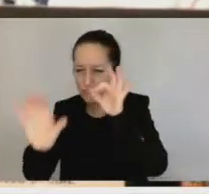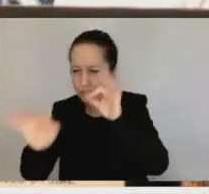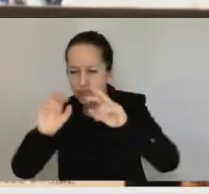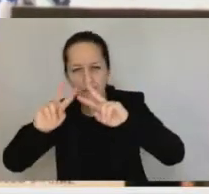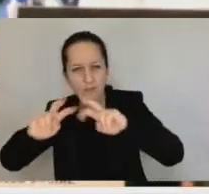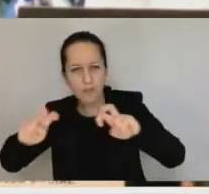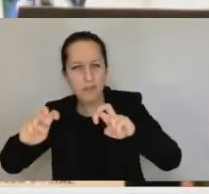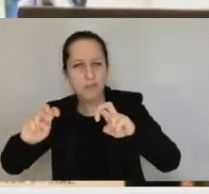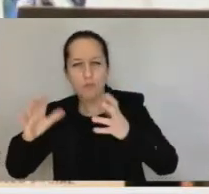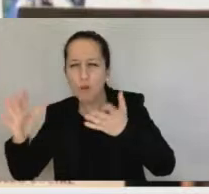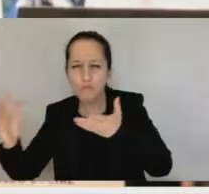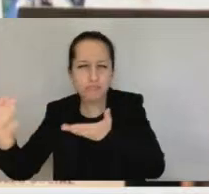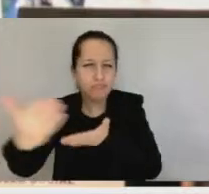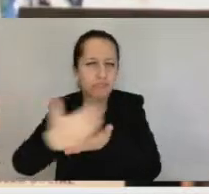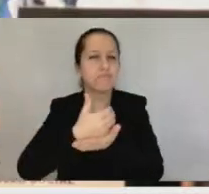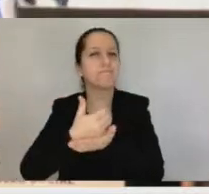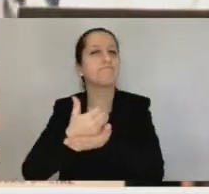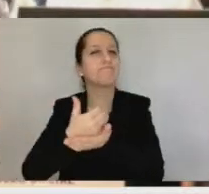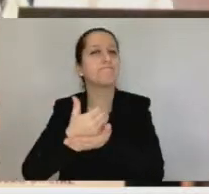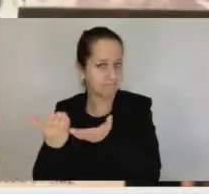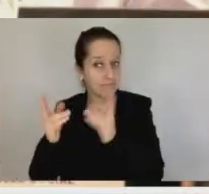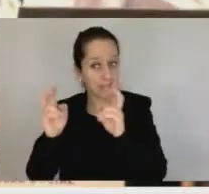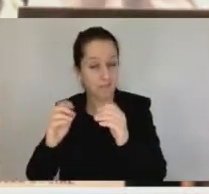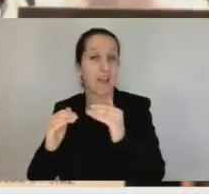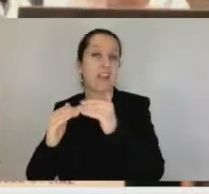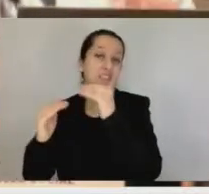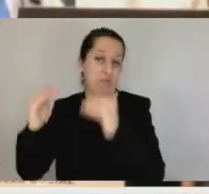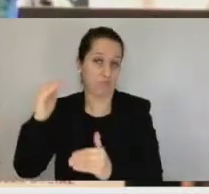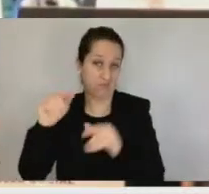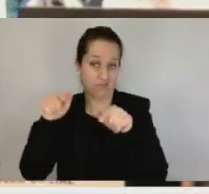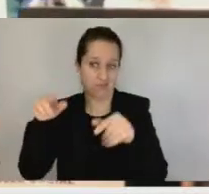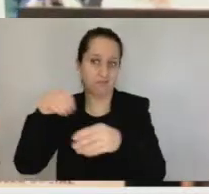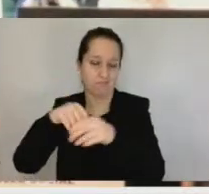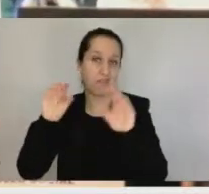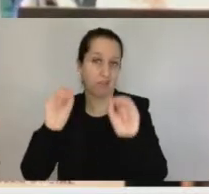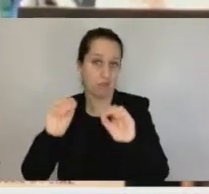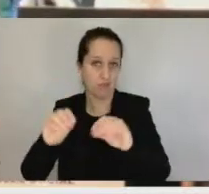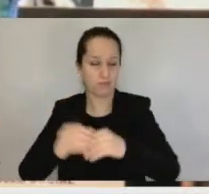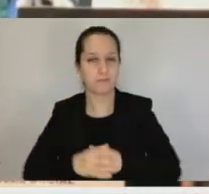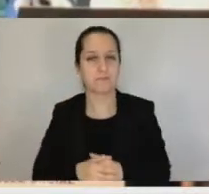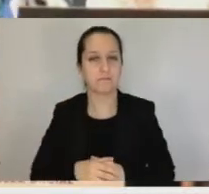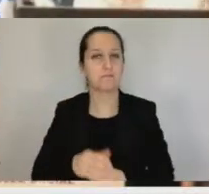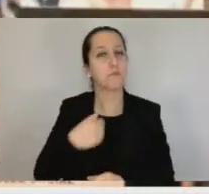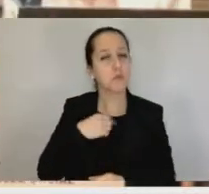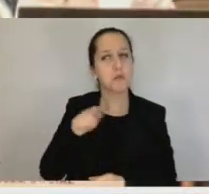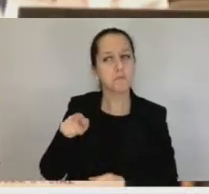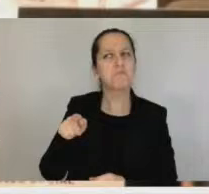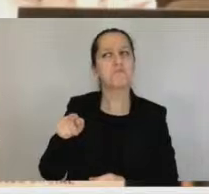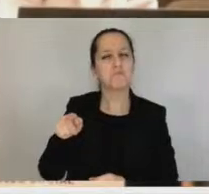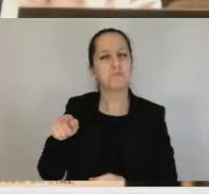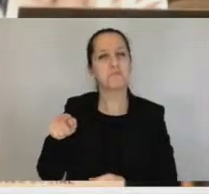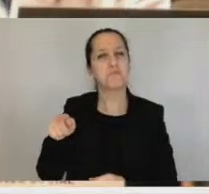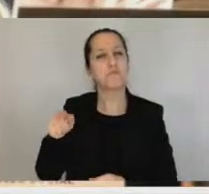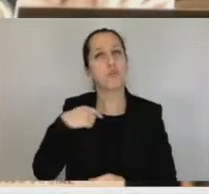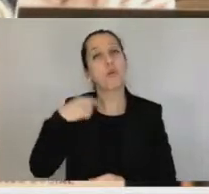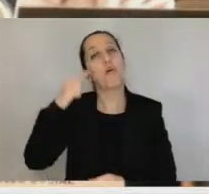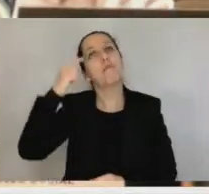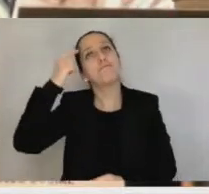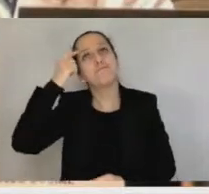trade-offs or the balances related to inequality in education. Okay,